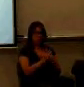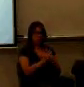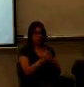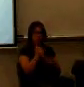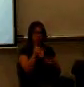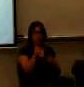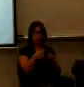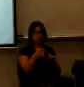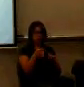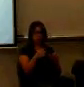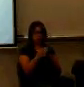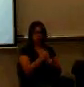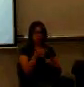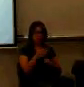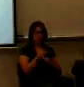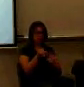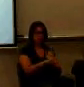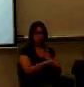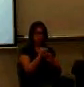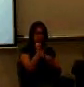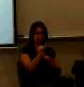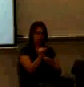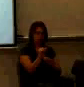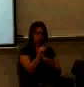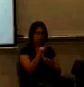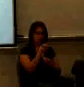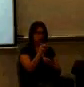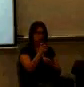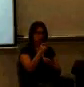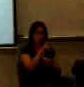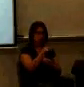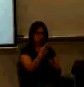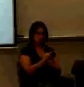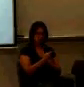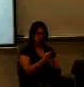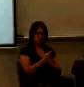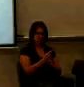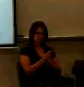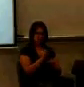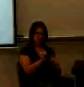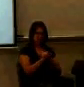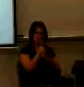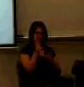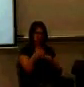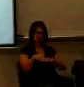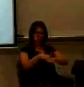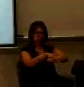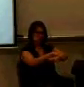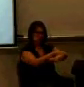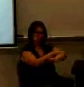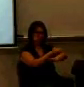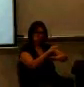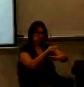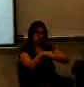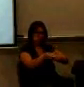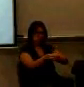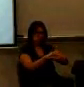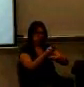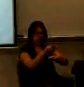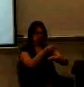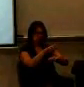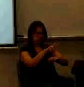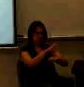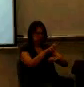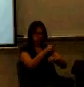When you do get fish kills, that's not the toxicity, right? Is that just because it's coating the surface and it's making like